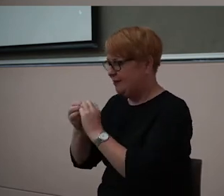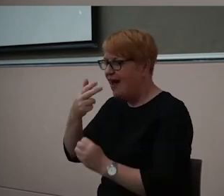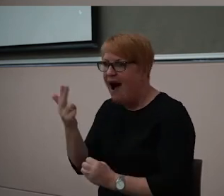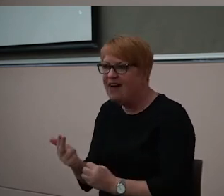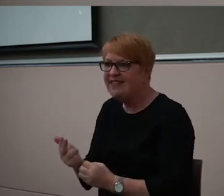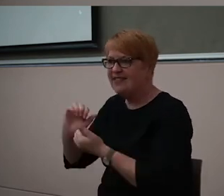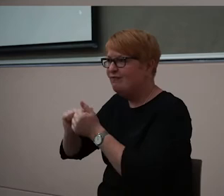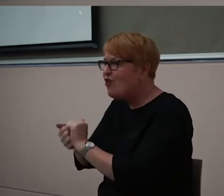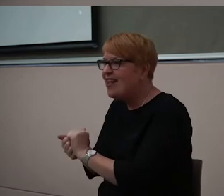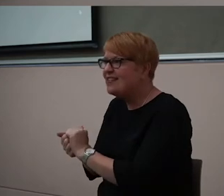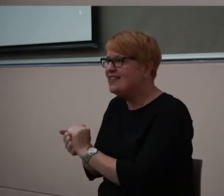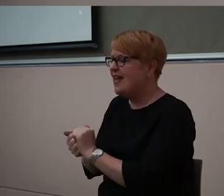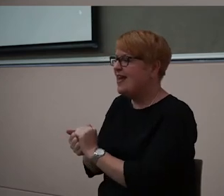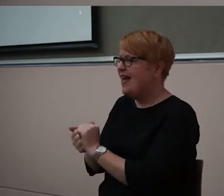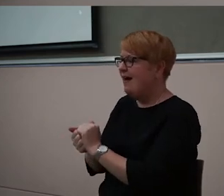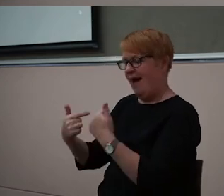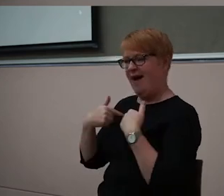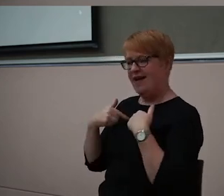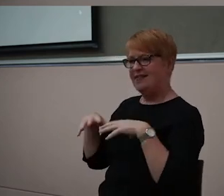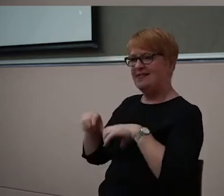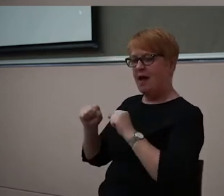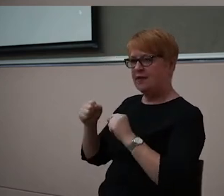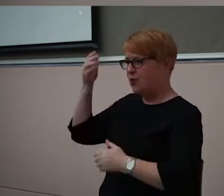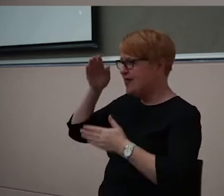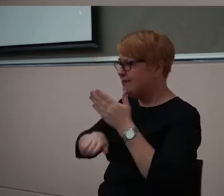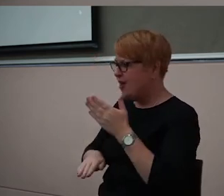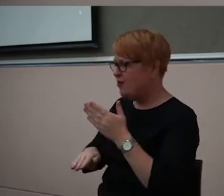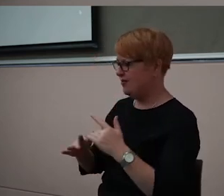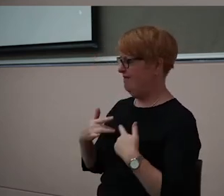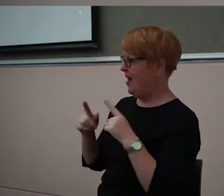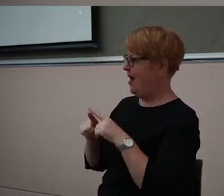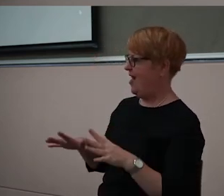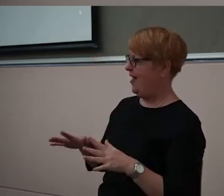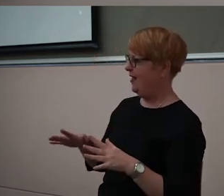artists, and I think I was experiencing this like what felt like such